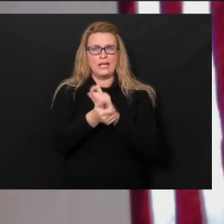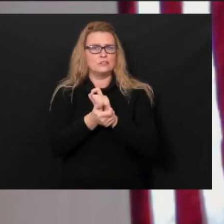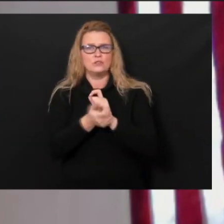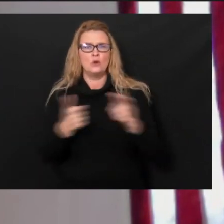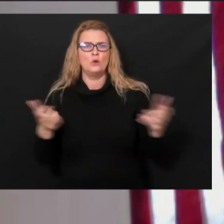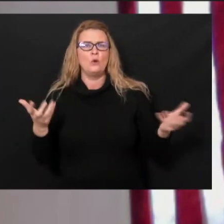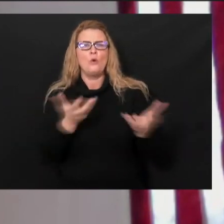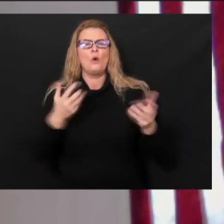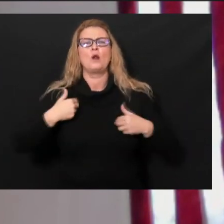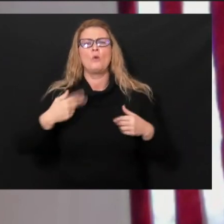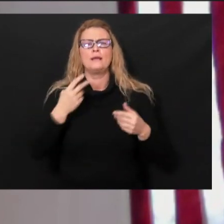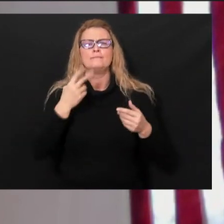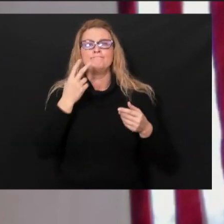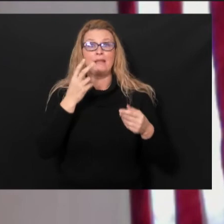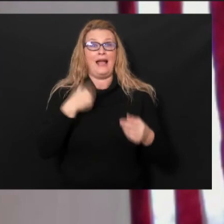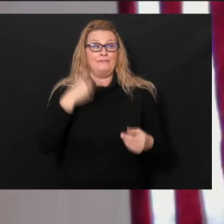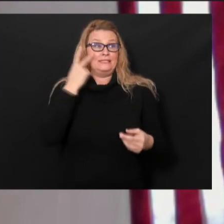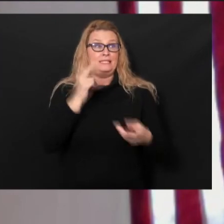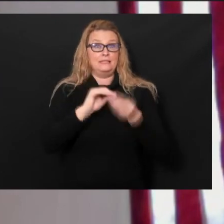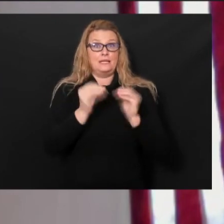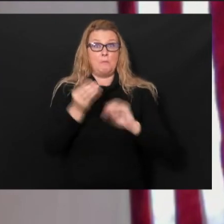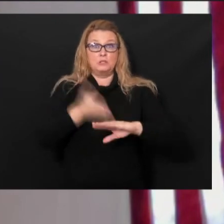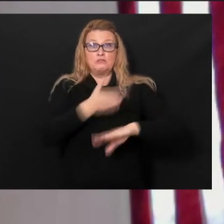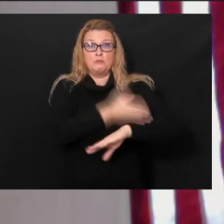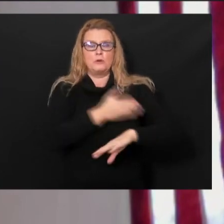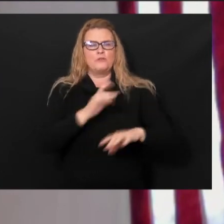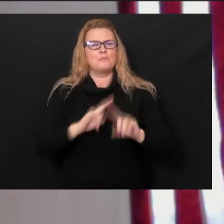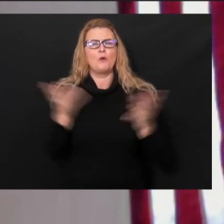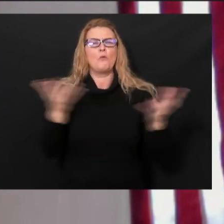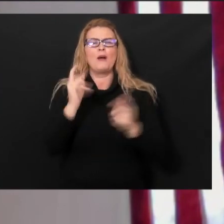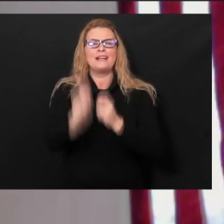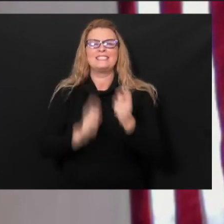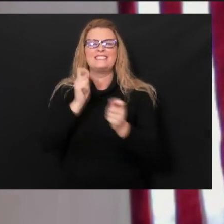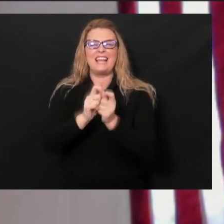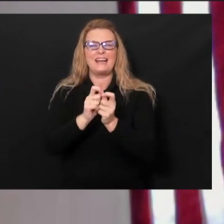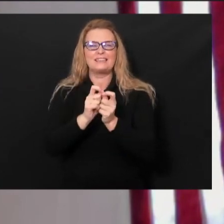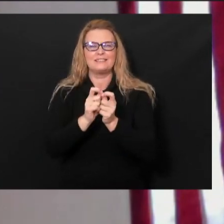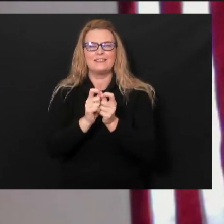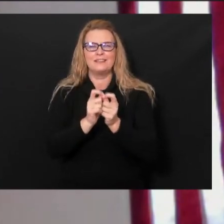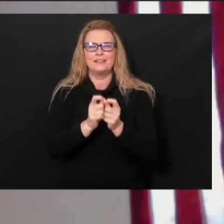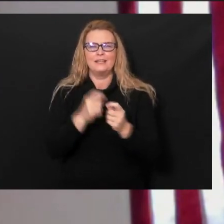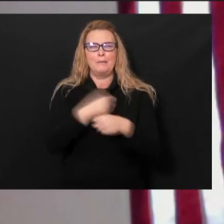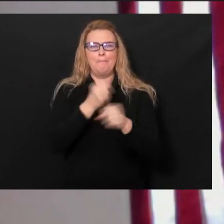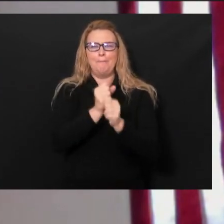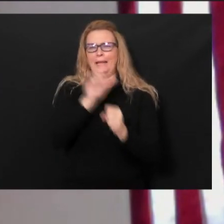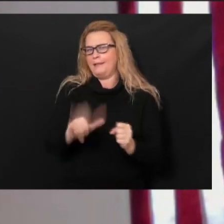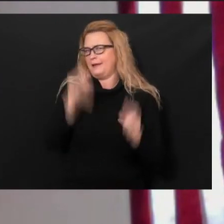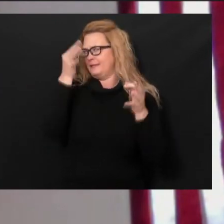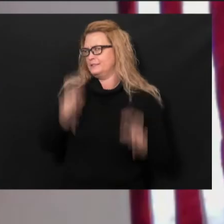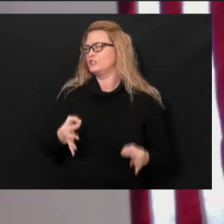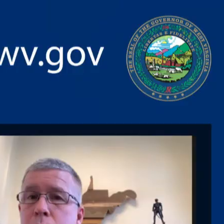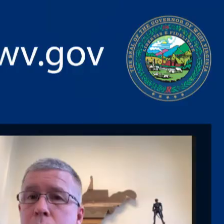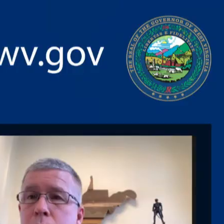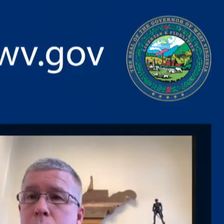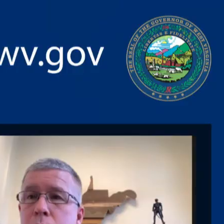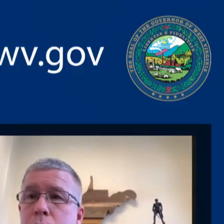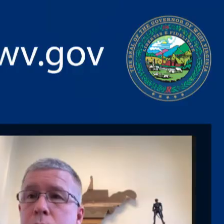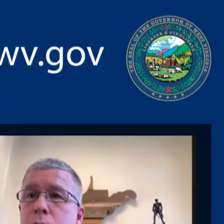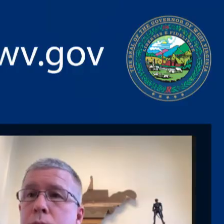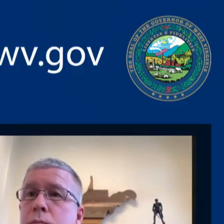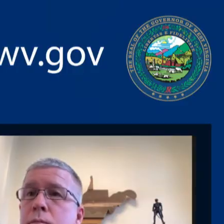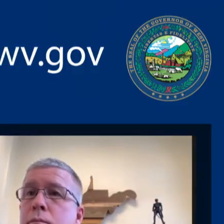we look at? I know the numbers have gotten better, but what exactly did we point to say now is the time? Thank you.